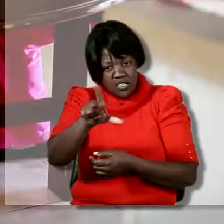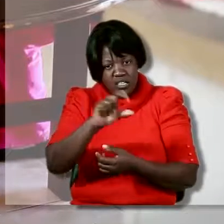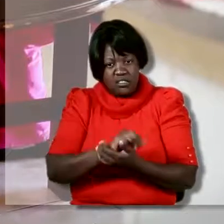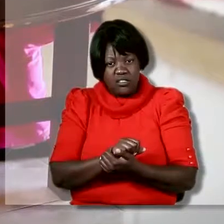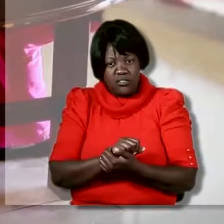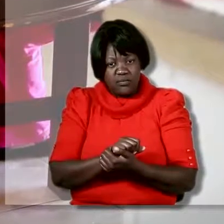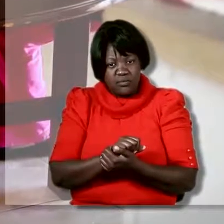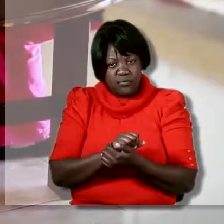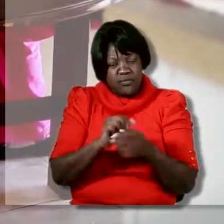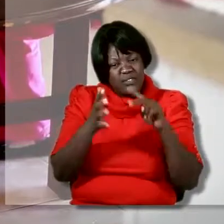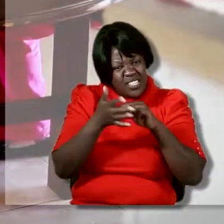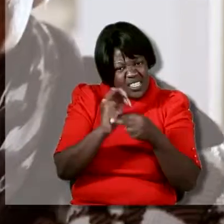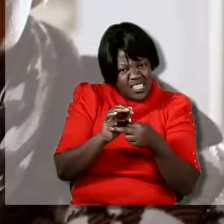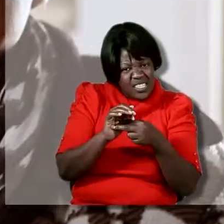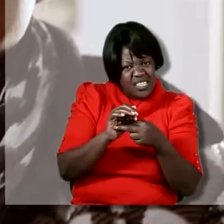shall and will.